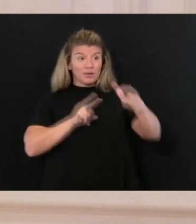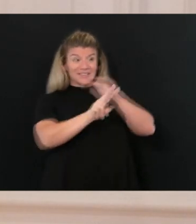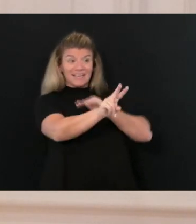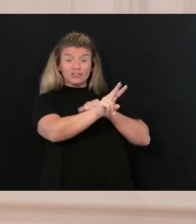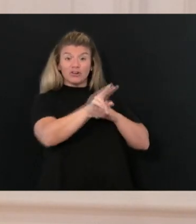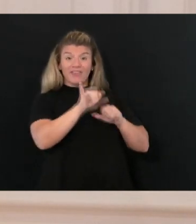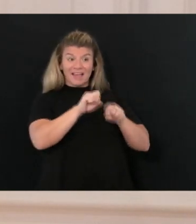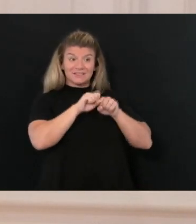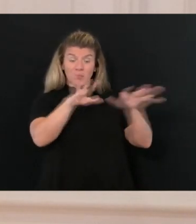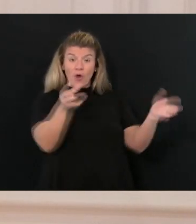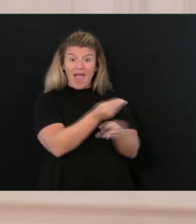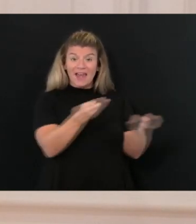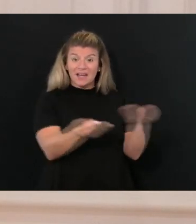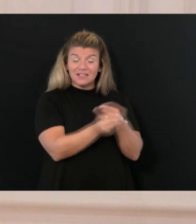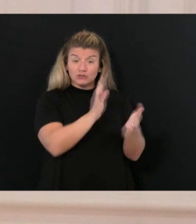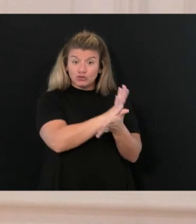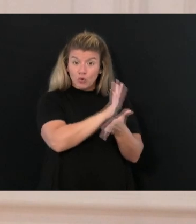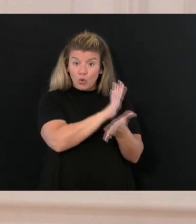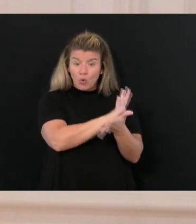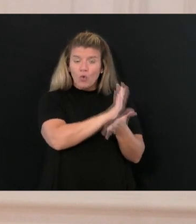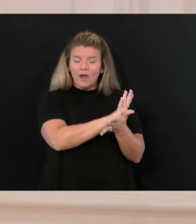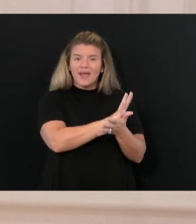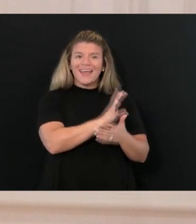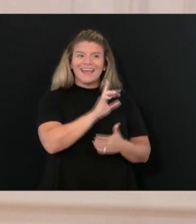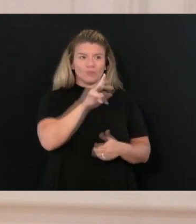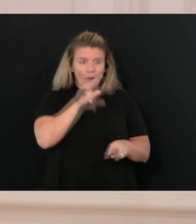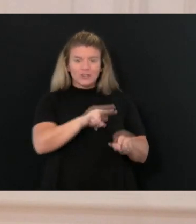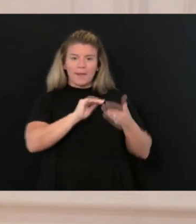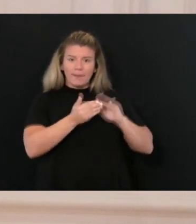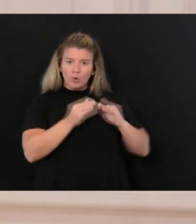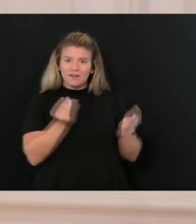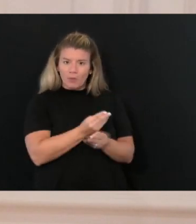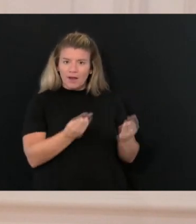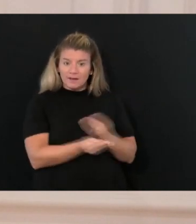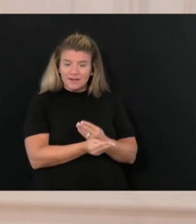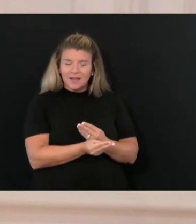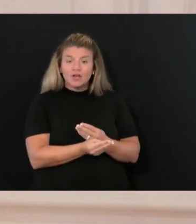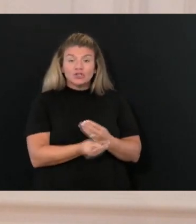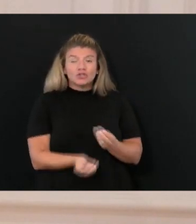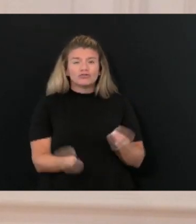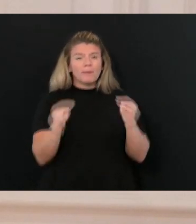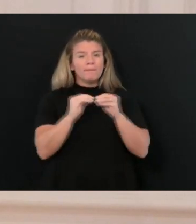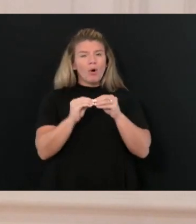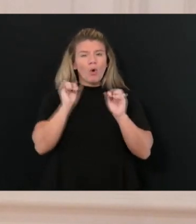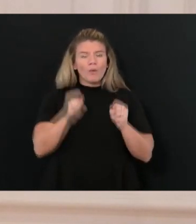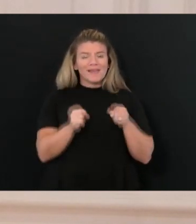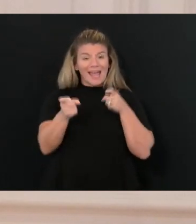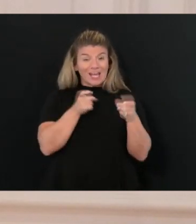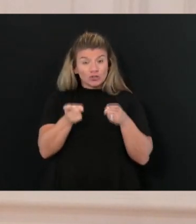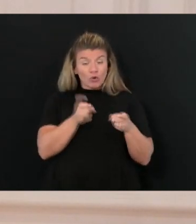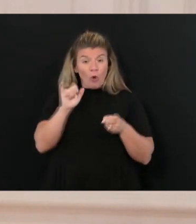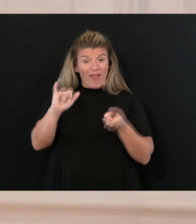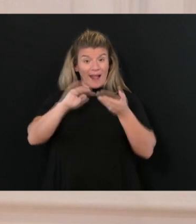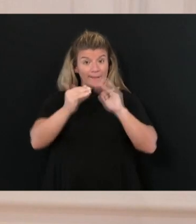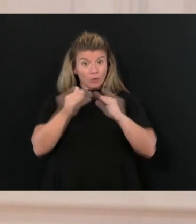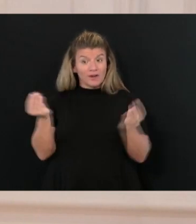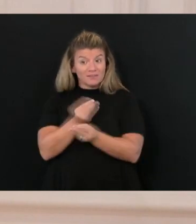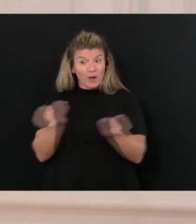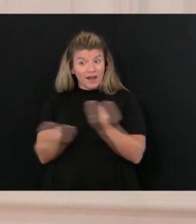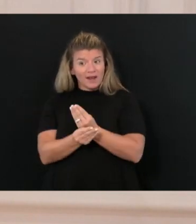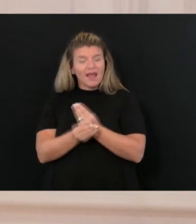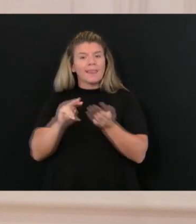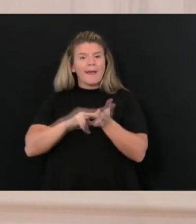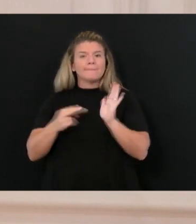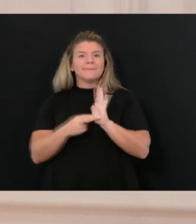in schools is the spread in communities. So the more we can control community spread, the more we